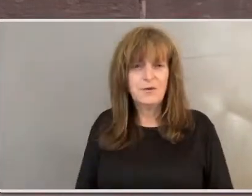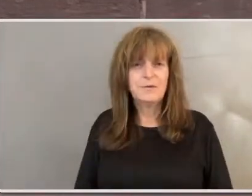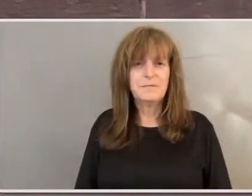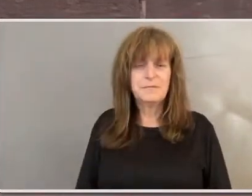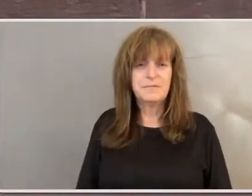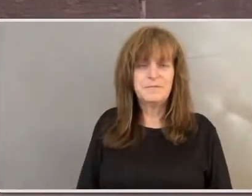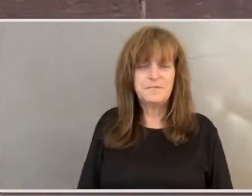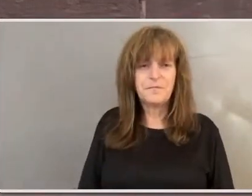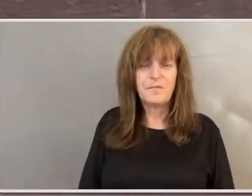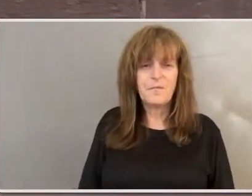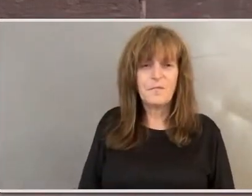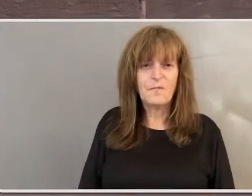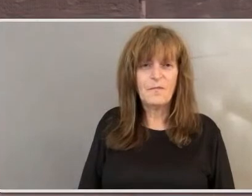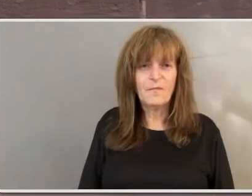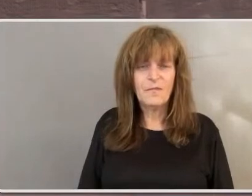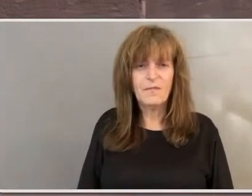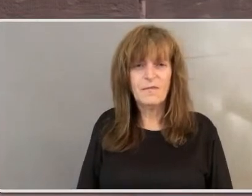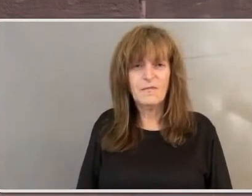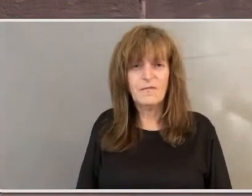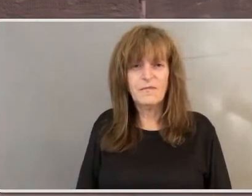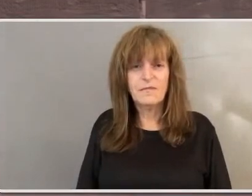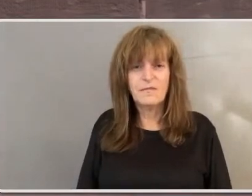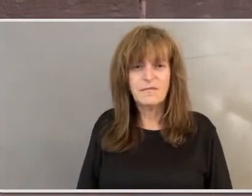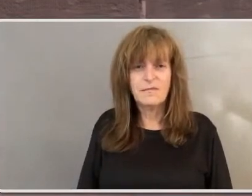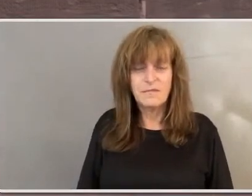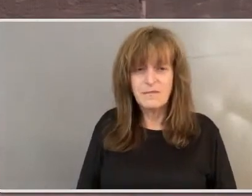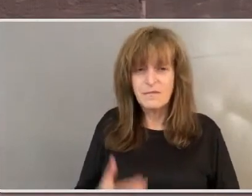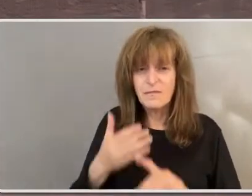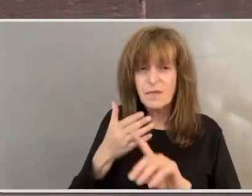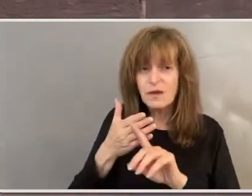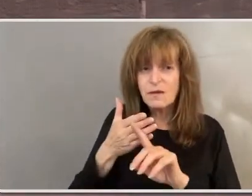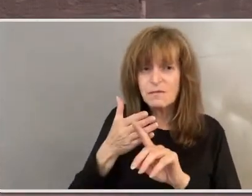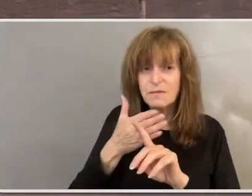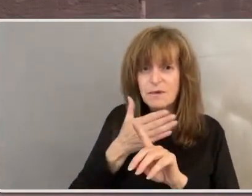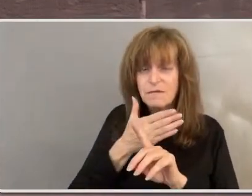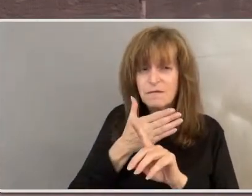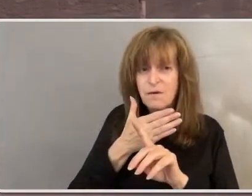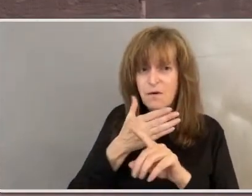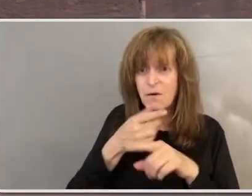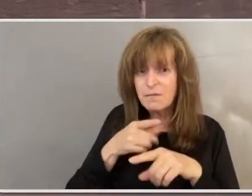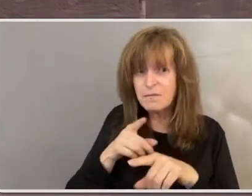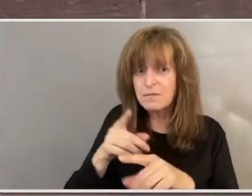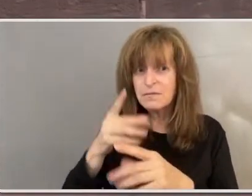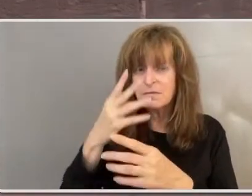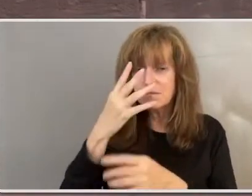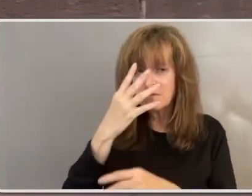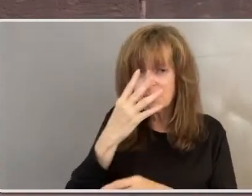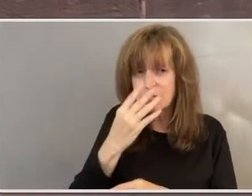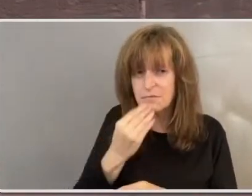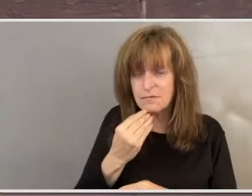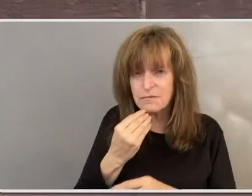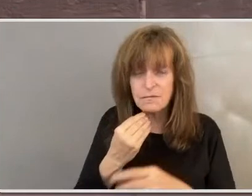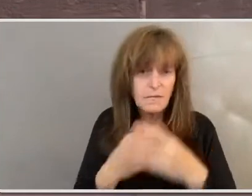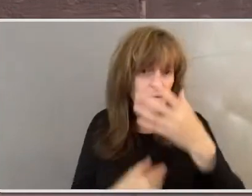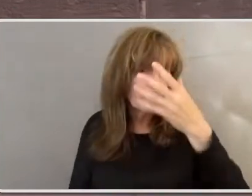Banda. Before we go to sleep and we forget. I've been the